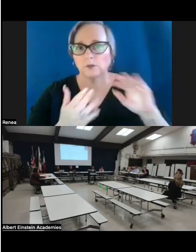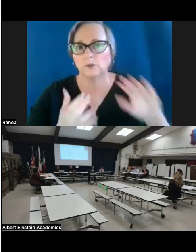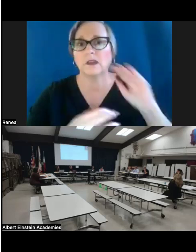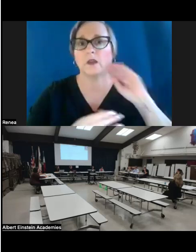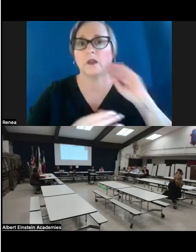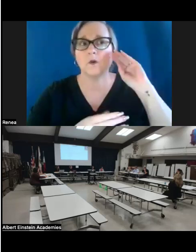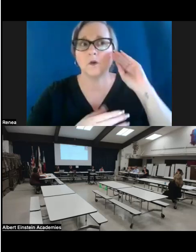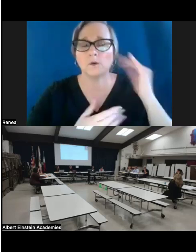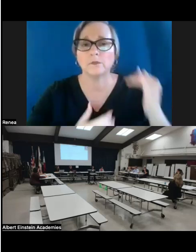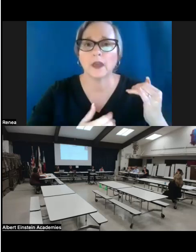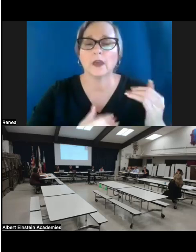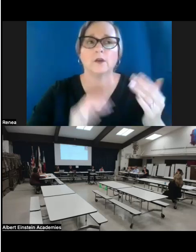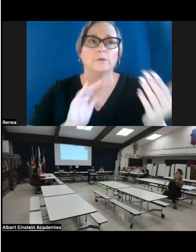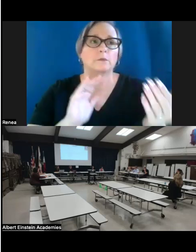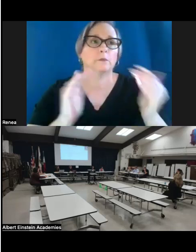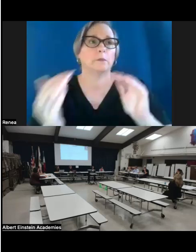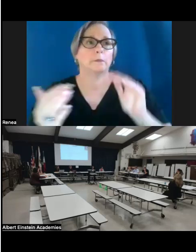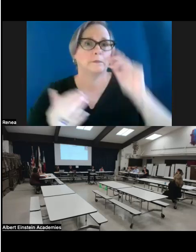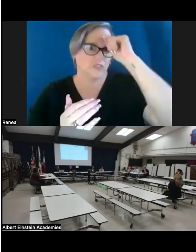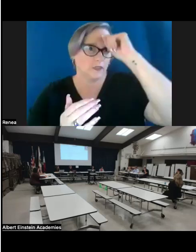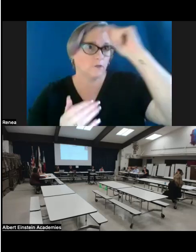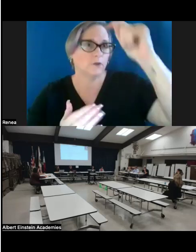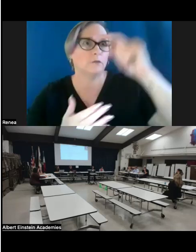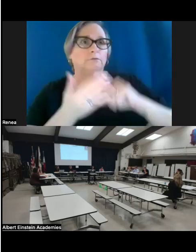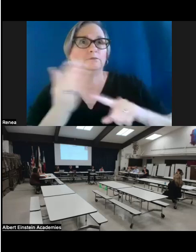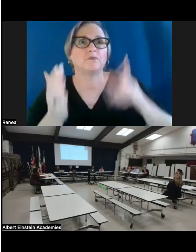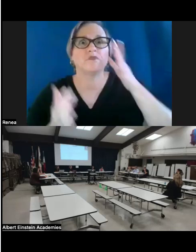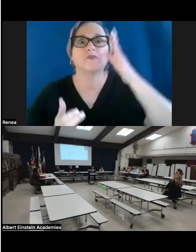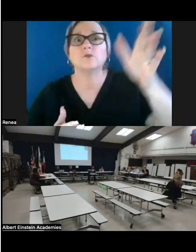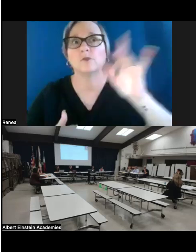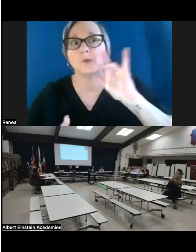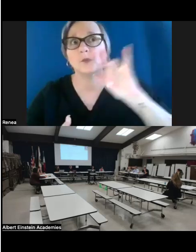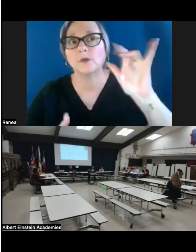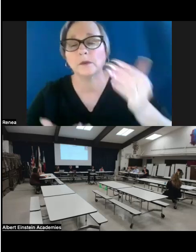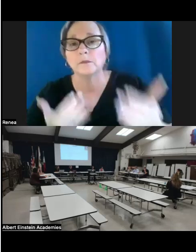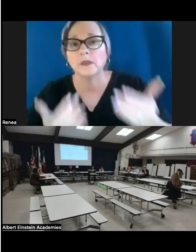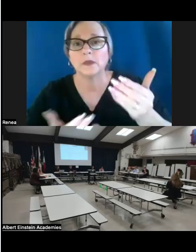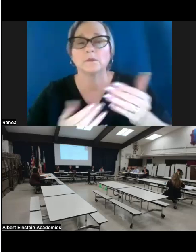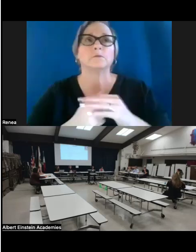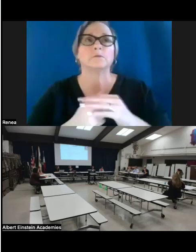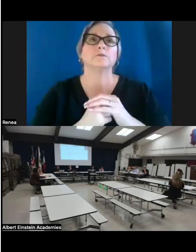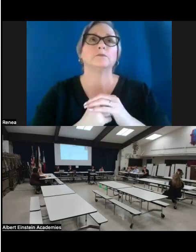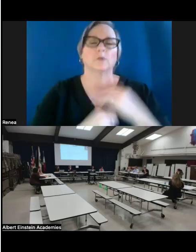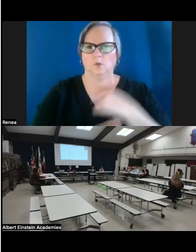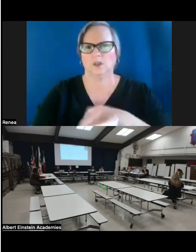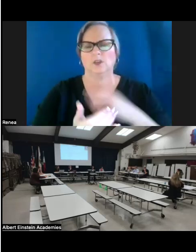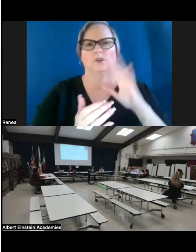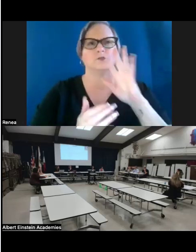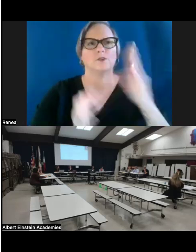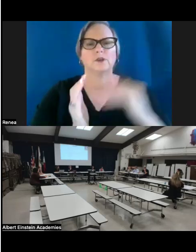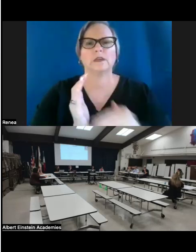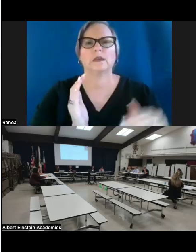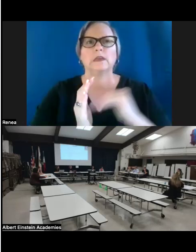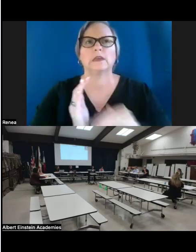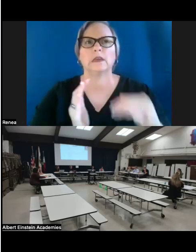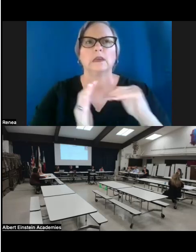might be or what the future might hold. And so we've talked time and time again about the fact that parent-family